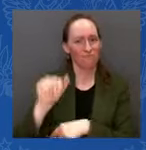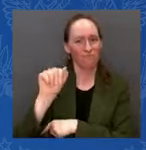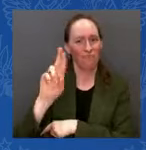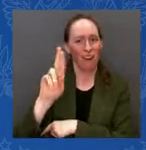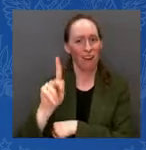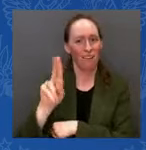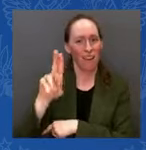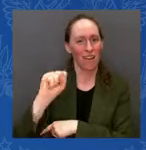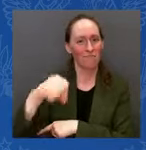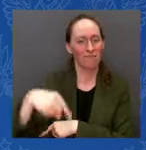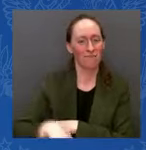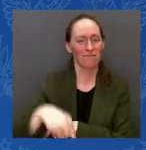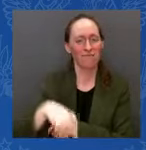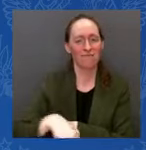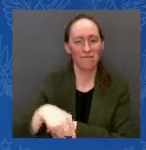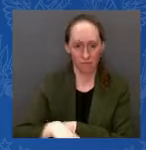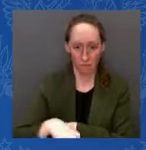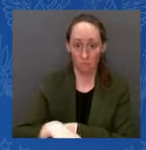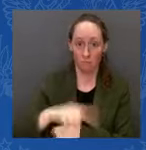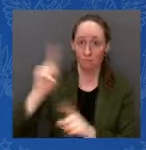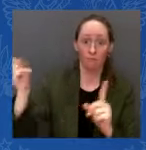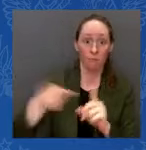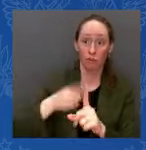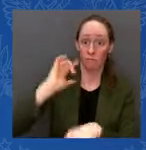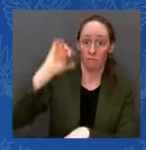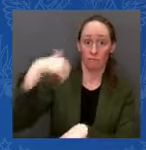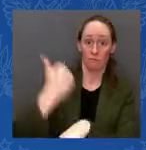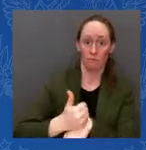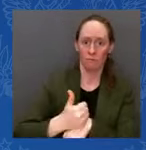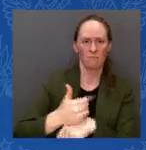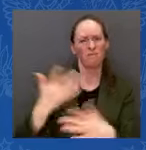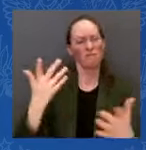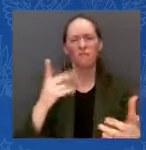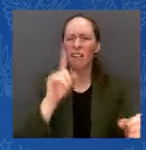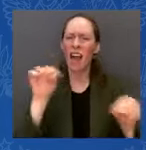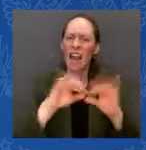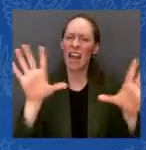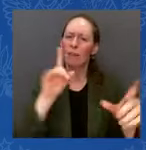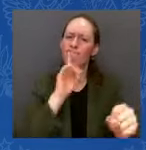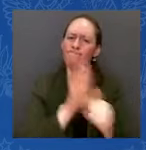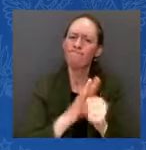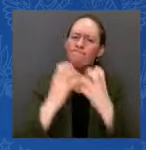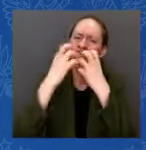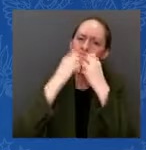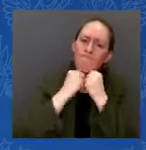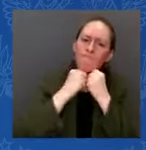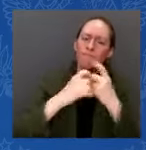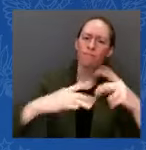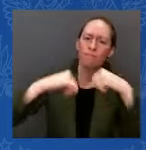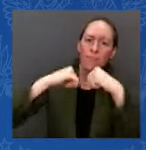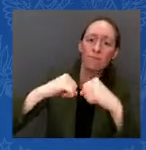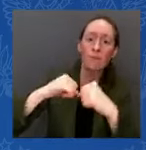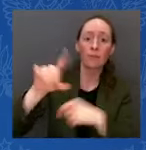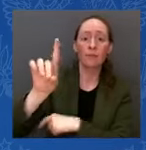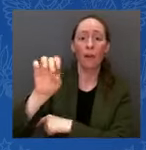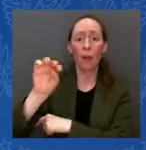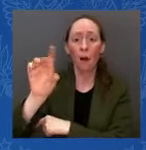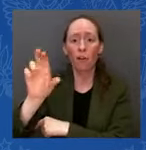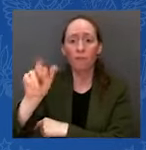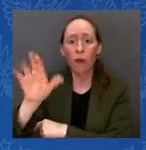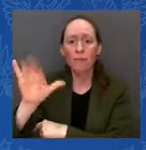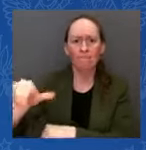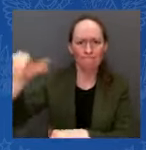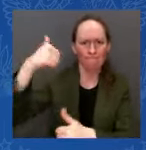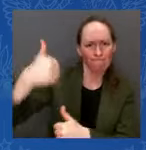and democracy with the most advanced military, scientific, and technological capability. Nowhere is